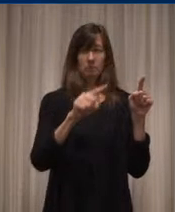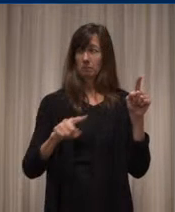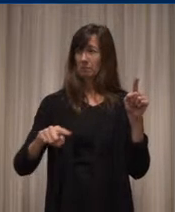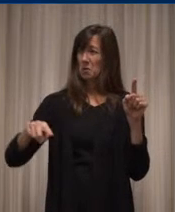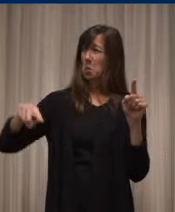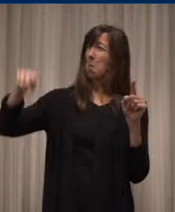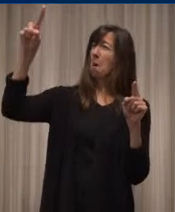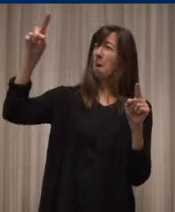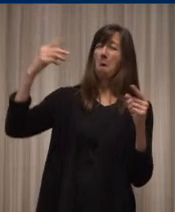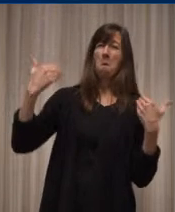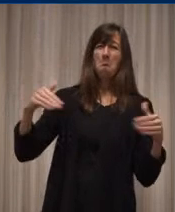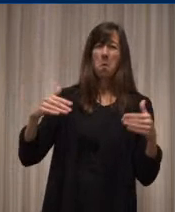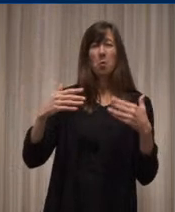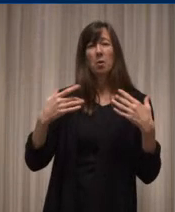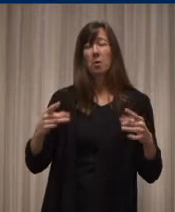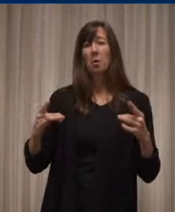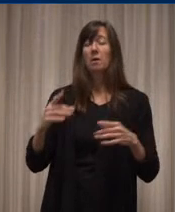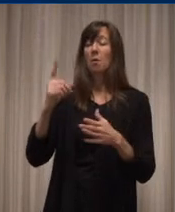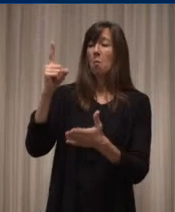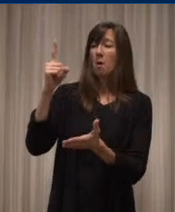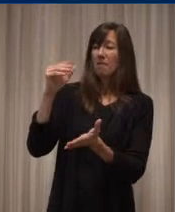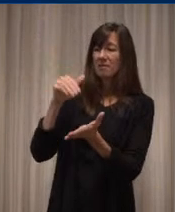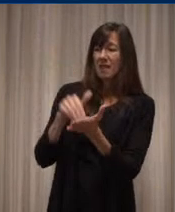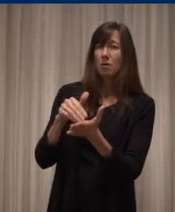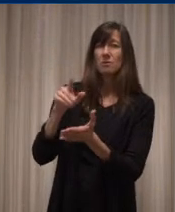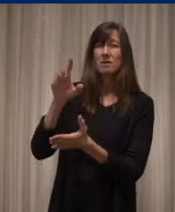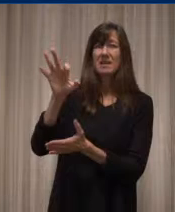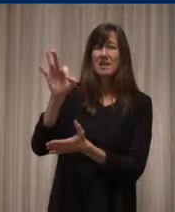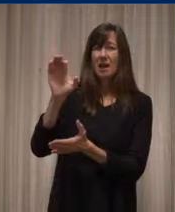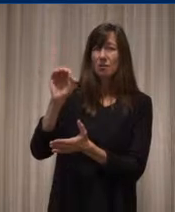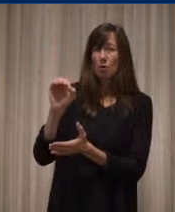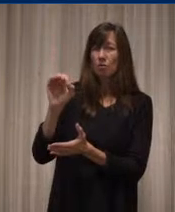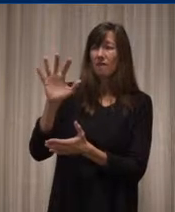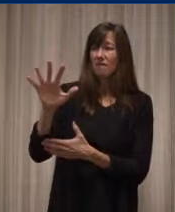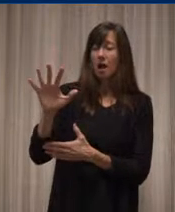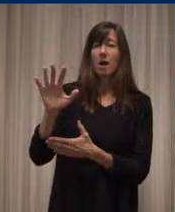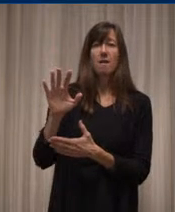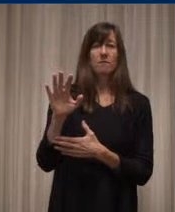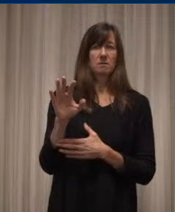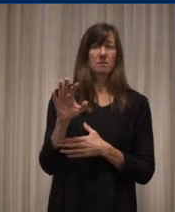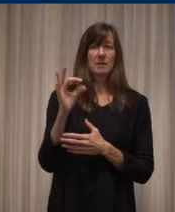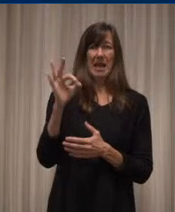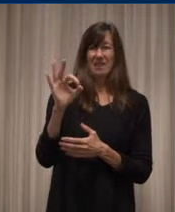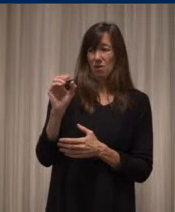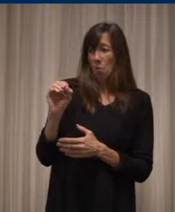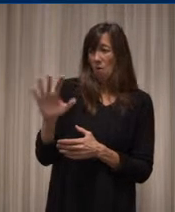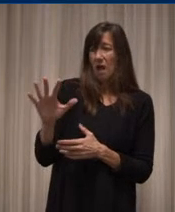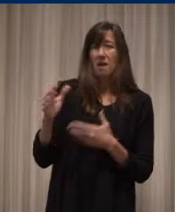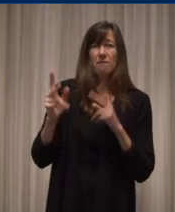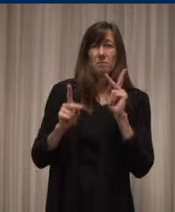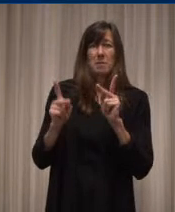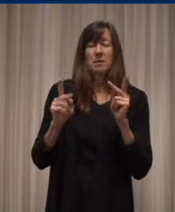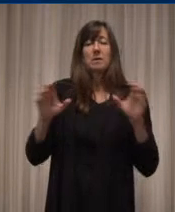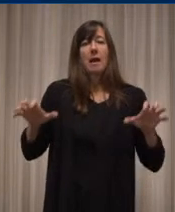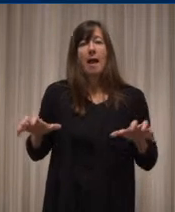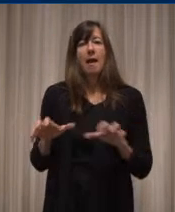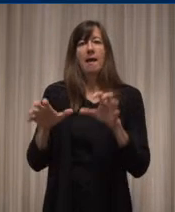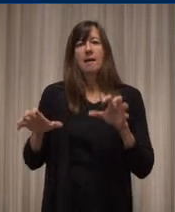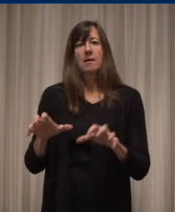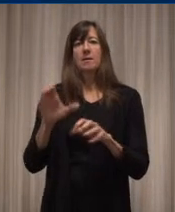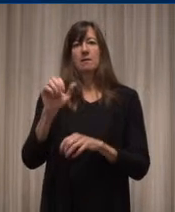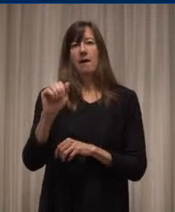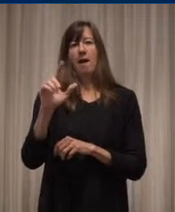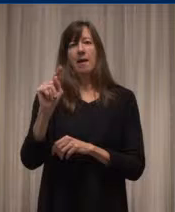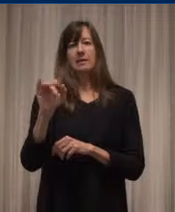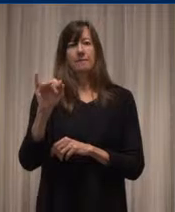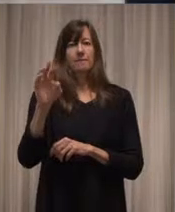striking. We are now at 1,905, 1905 active cases. And we are